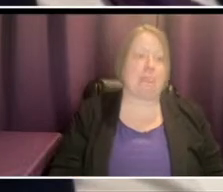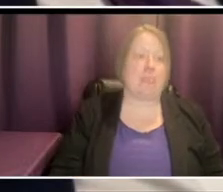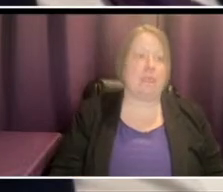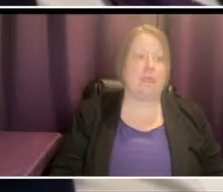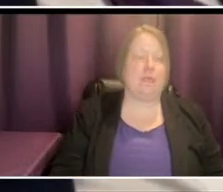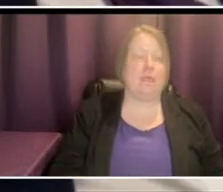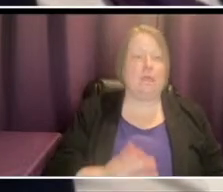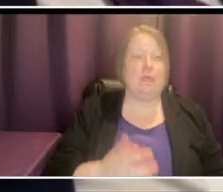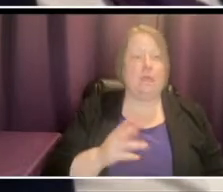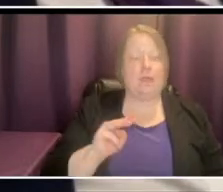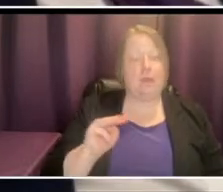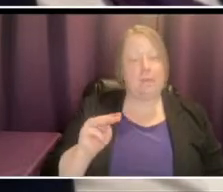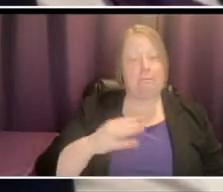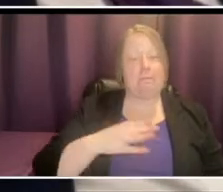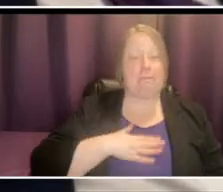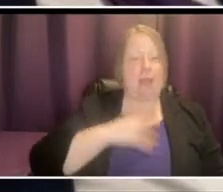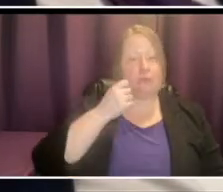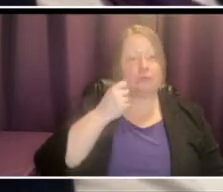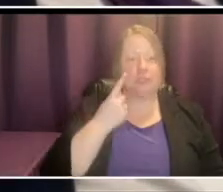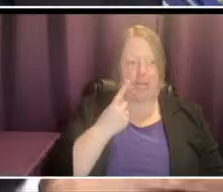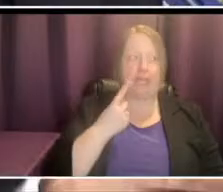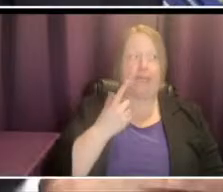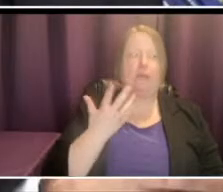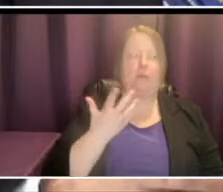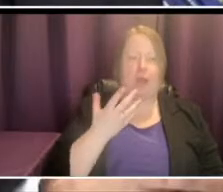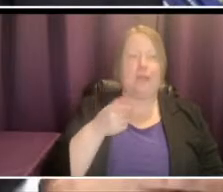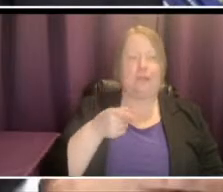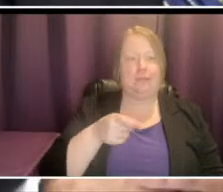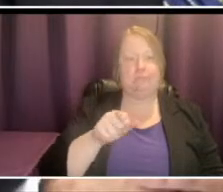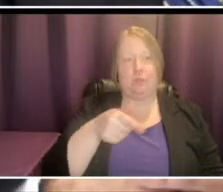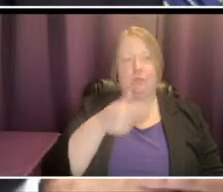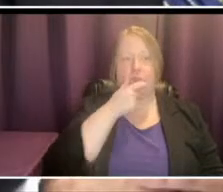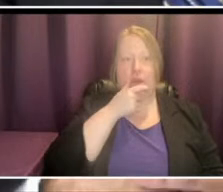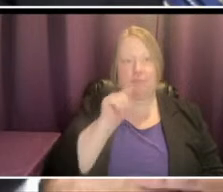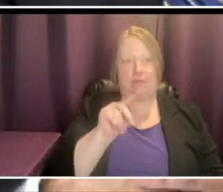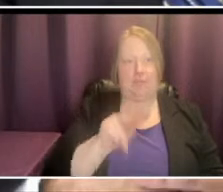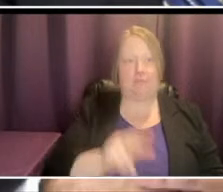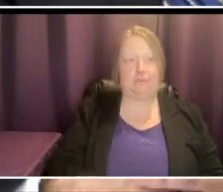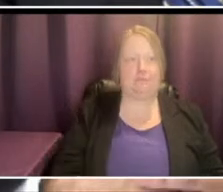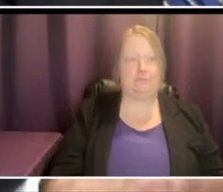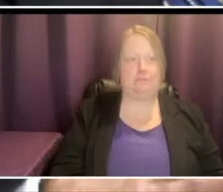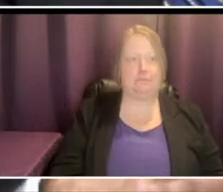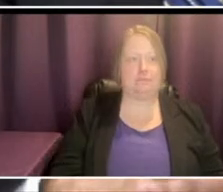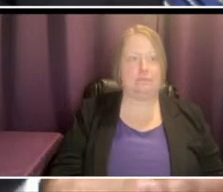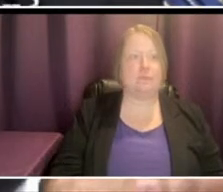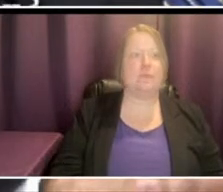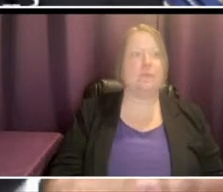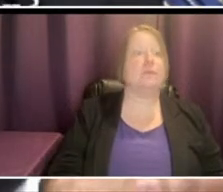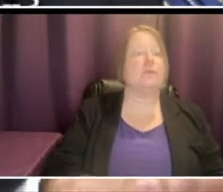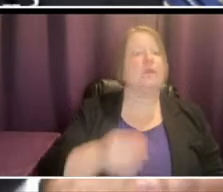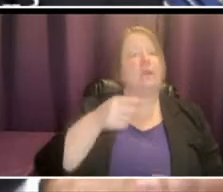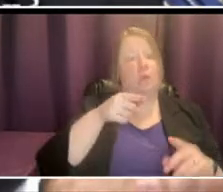It's my understanding he was watching television. When you were in the dining room in these discussions,